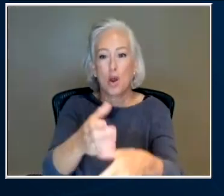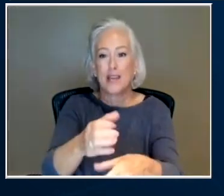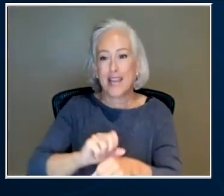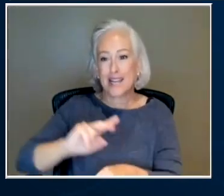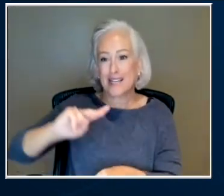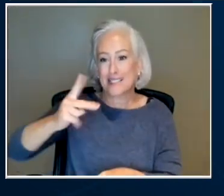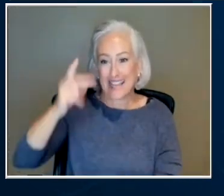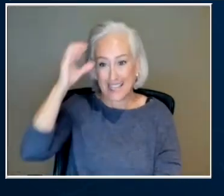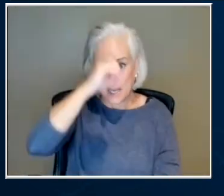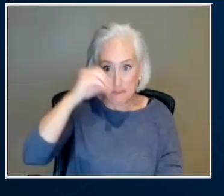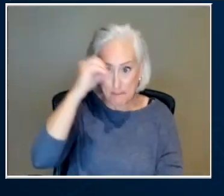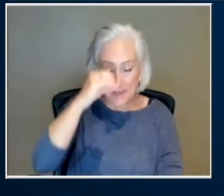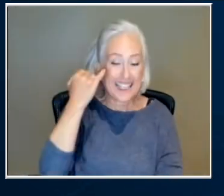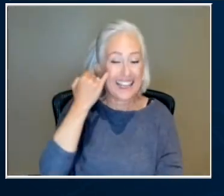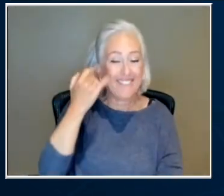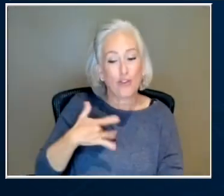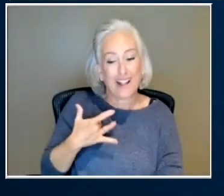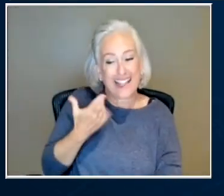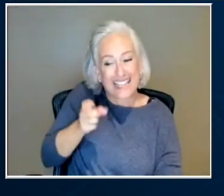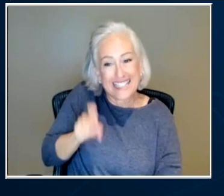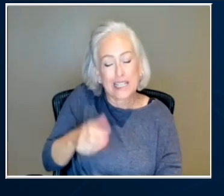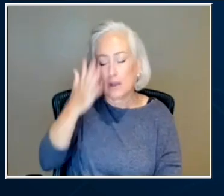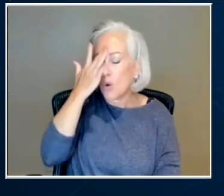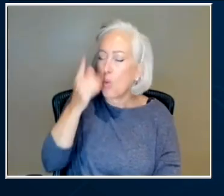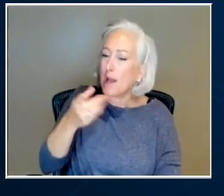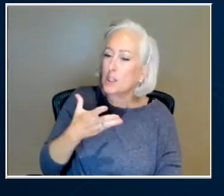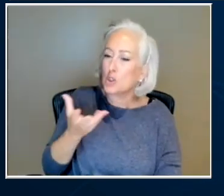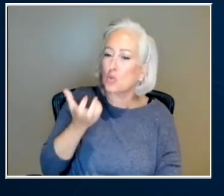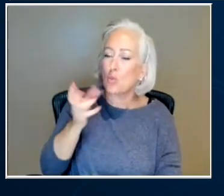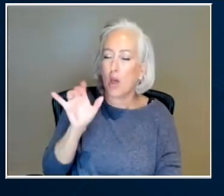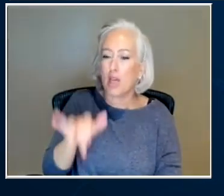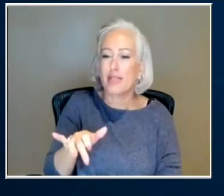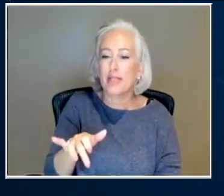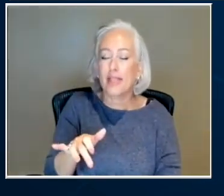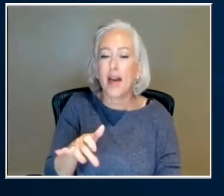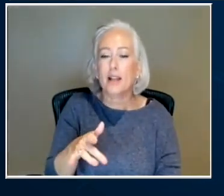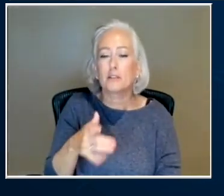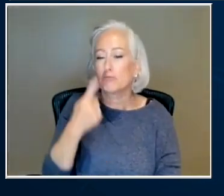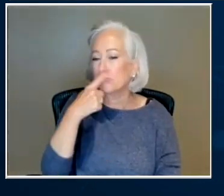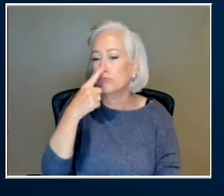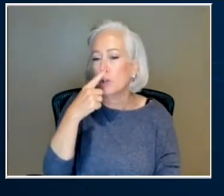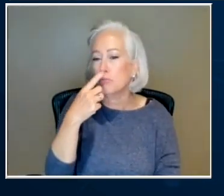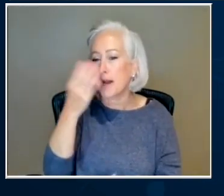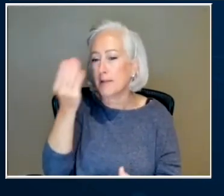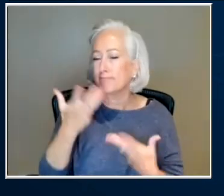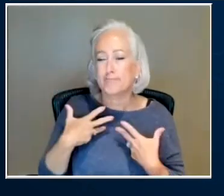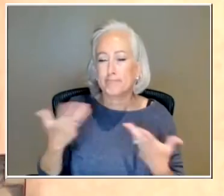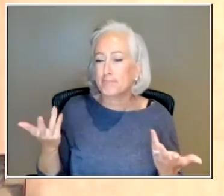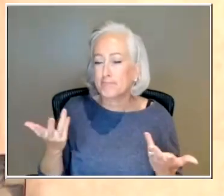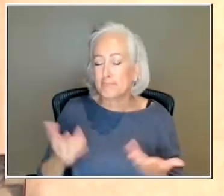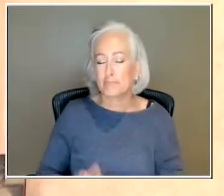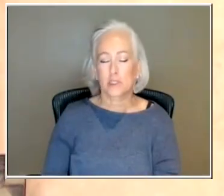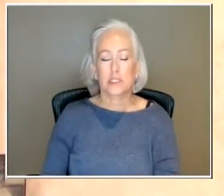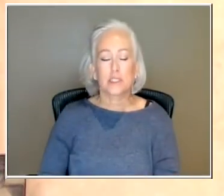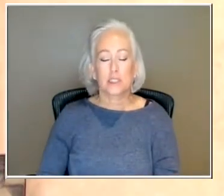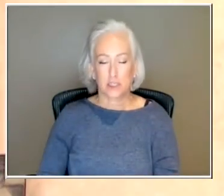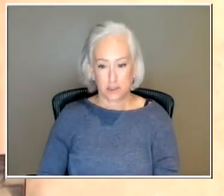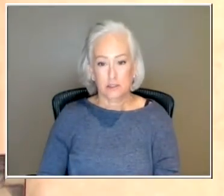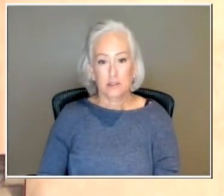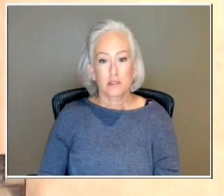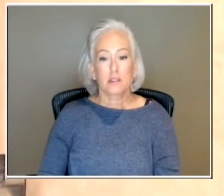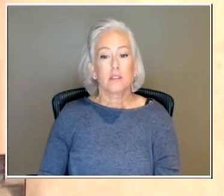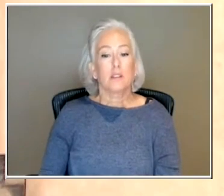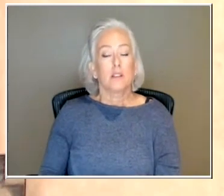another hospital. Why did you want that second opinion? And just kind of take us through that process. Well, once you get into this,